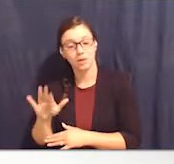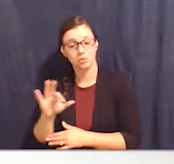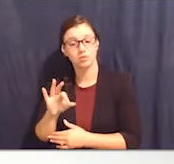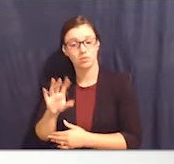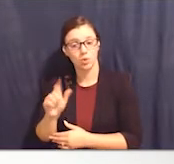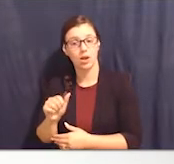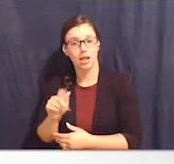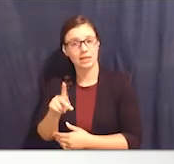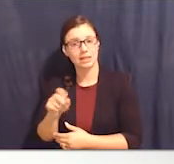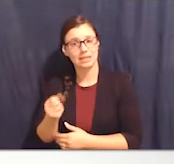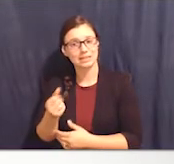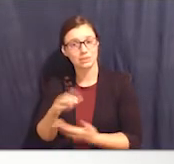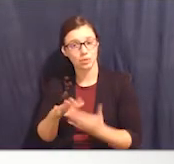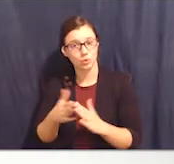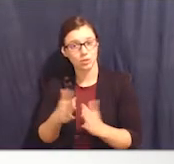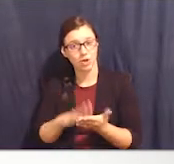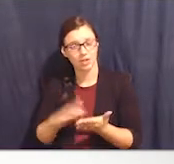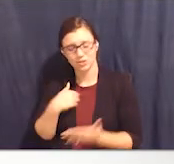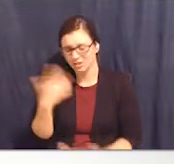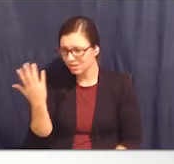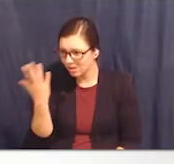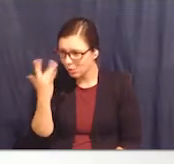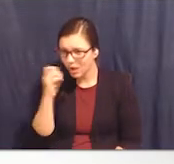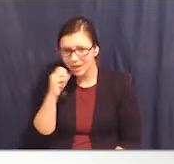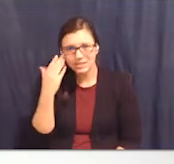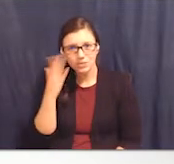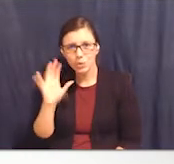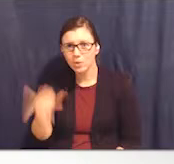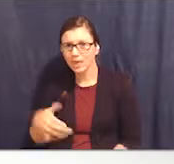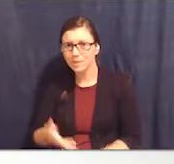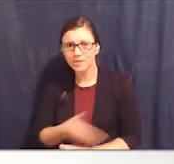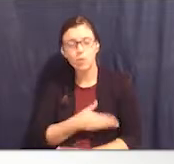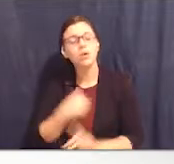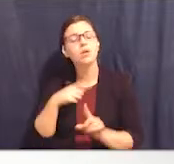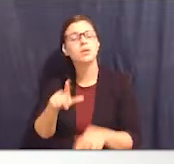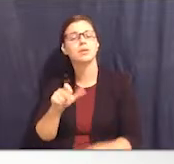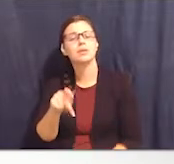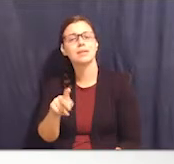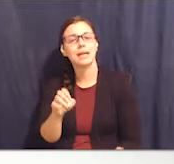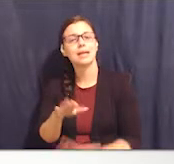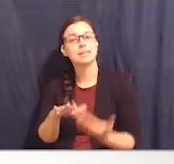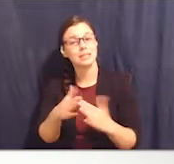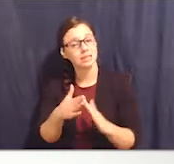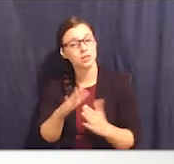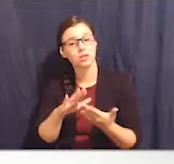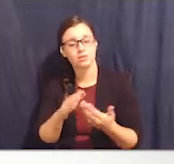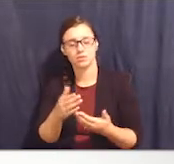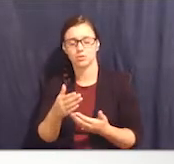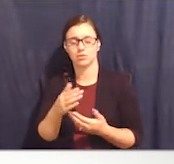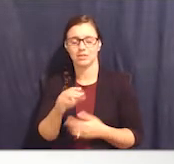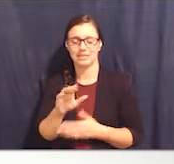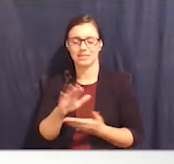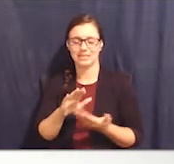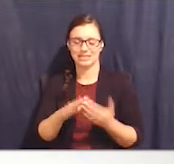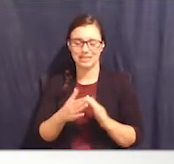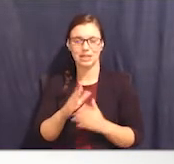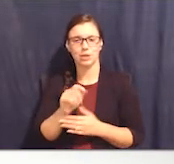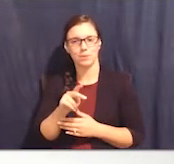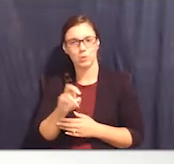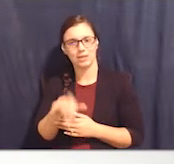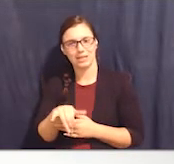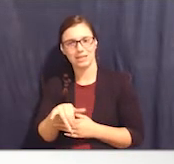and Tallahassee Community College in Tallahassee. Now, also technical